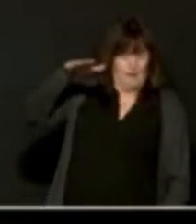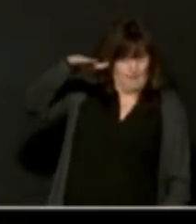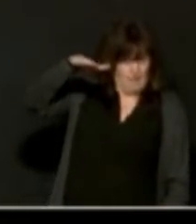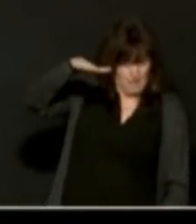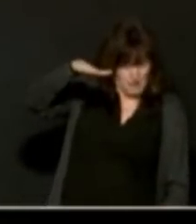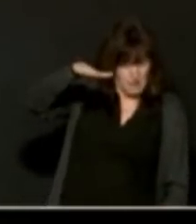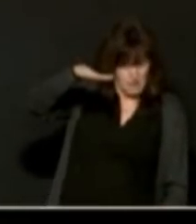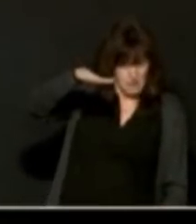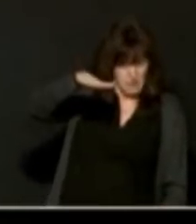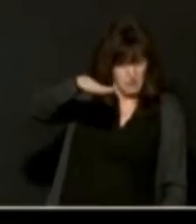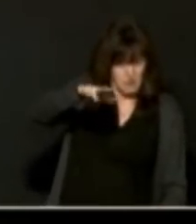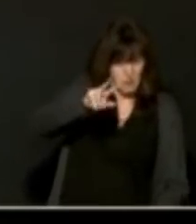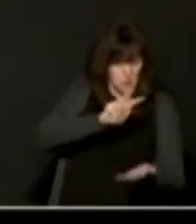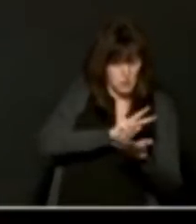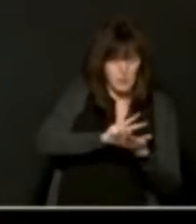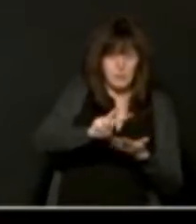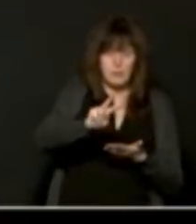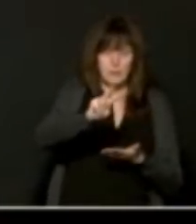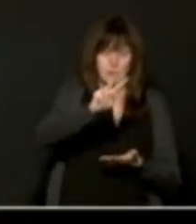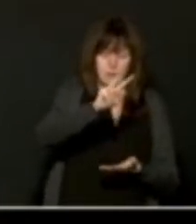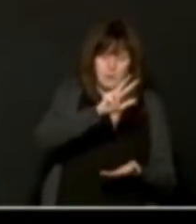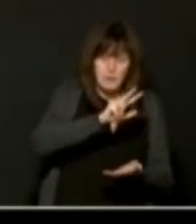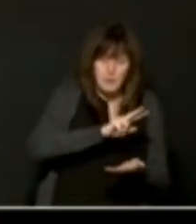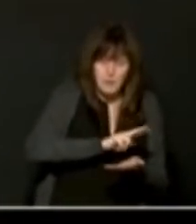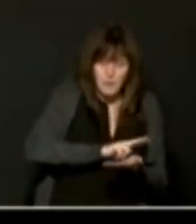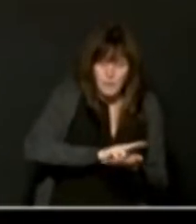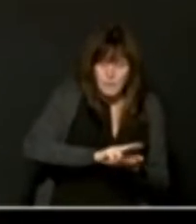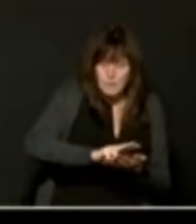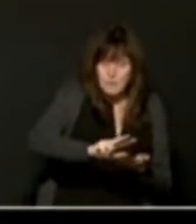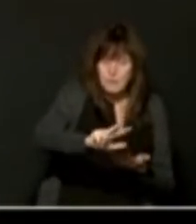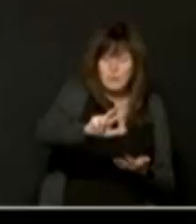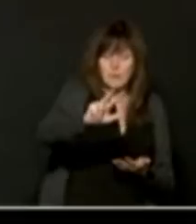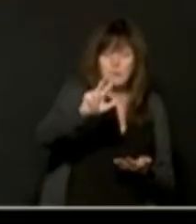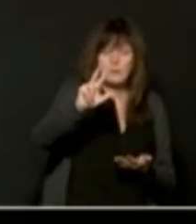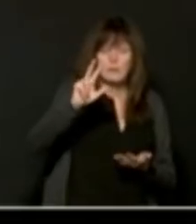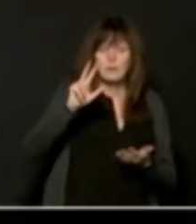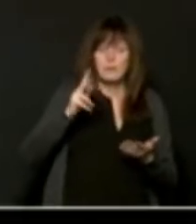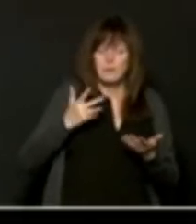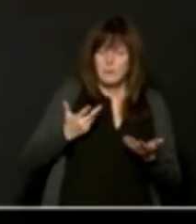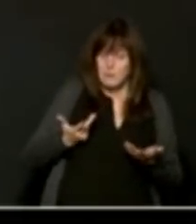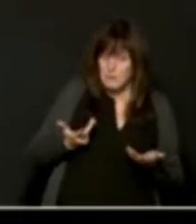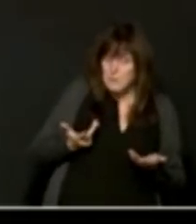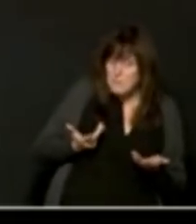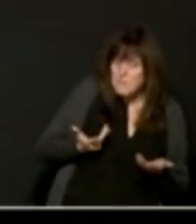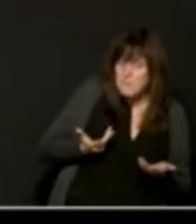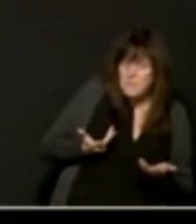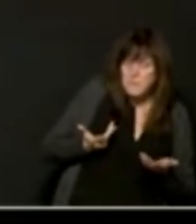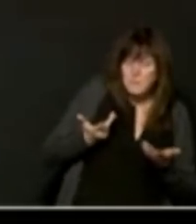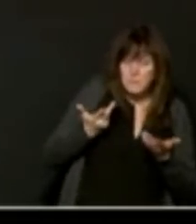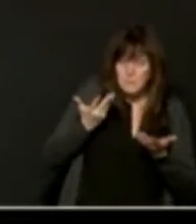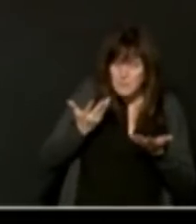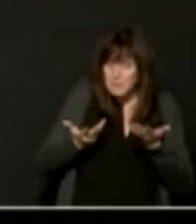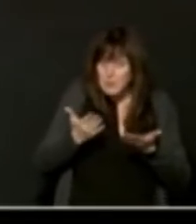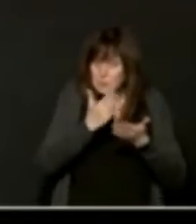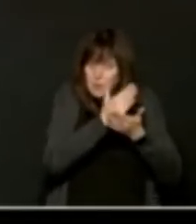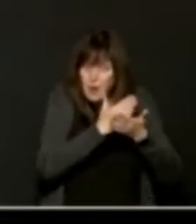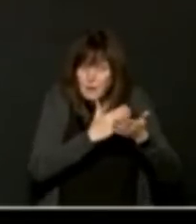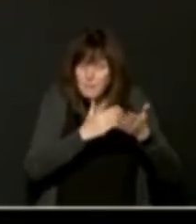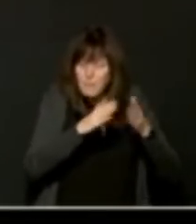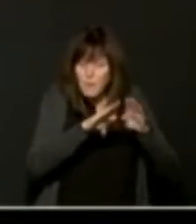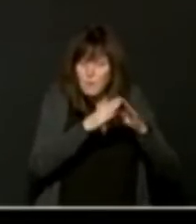now, one of you had mentioned the possibility of some sort of opening, schools. Would there be